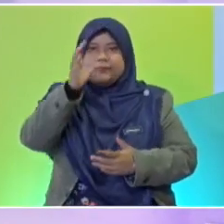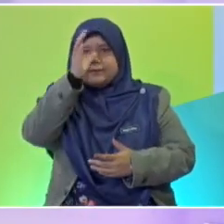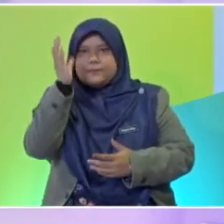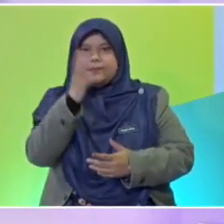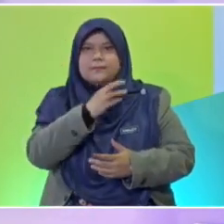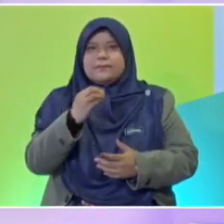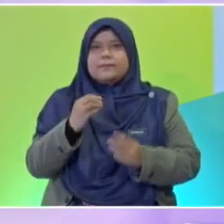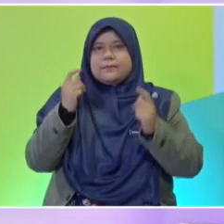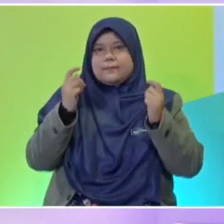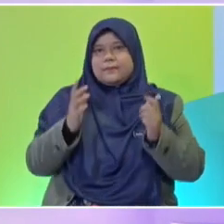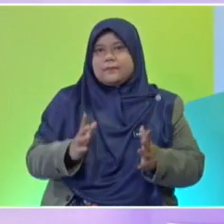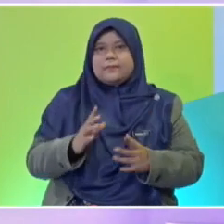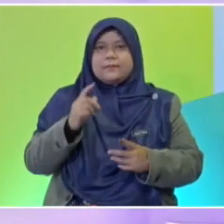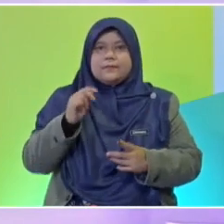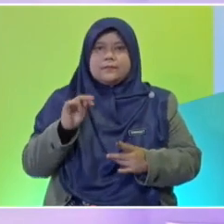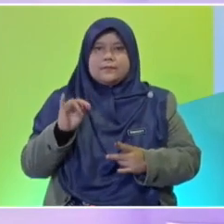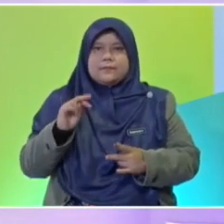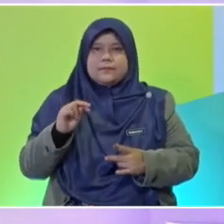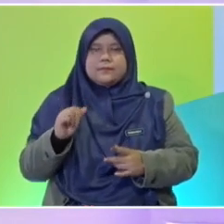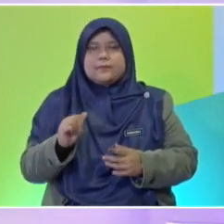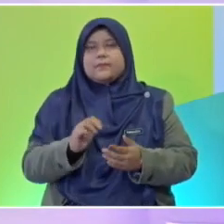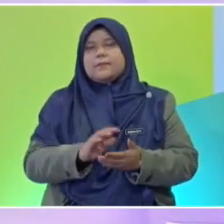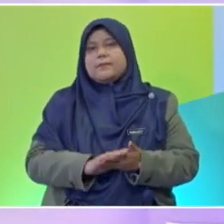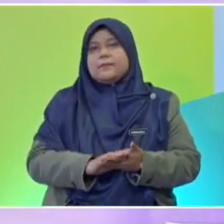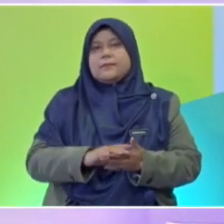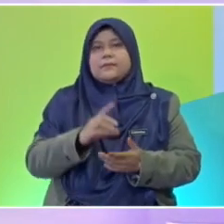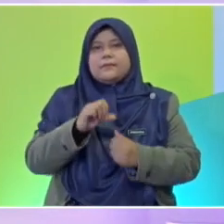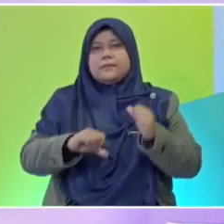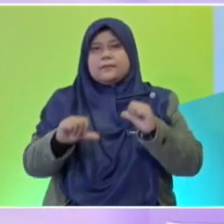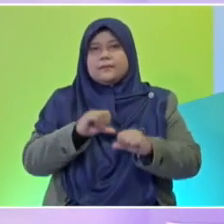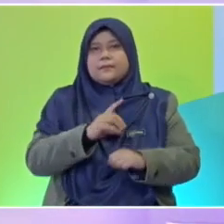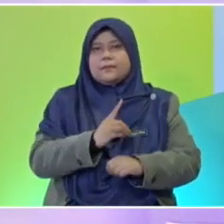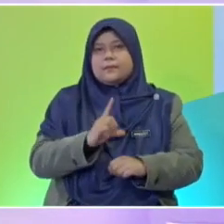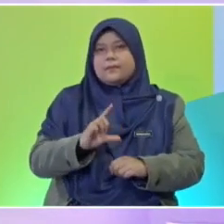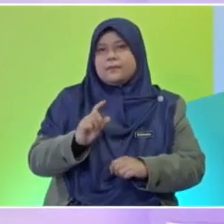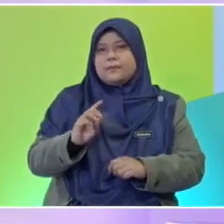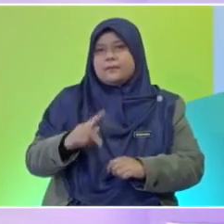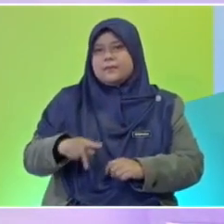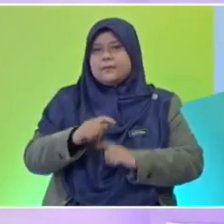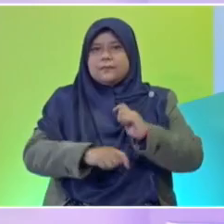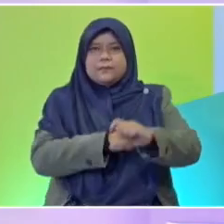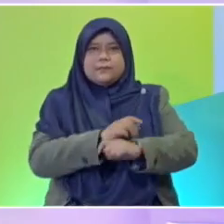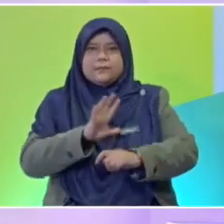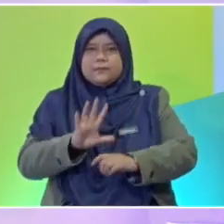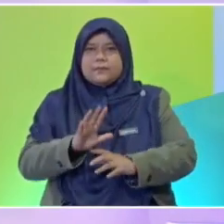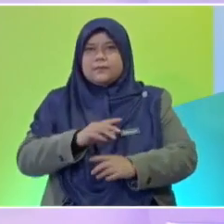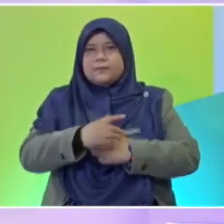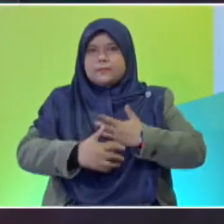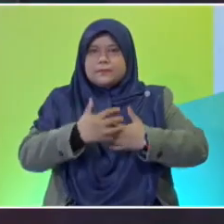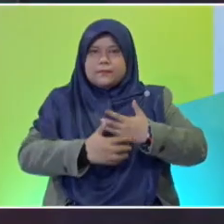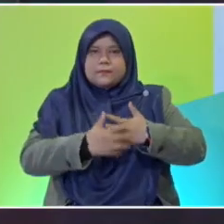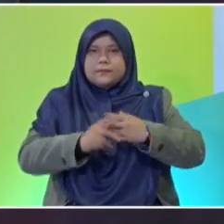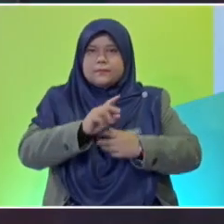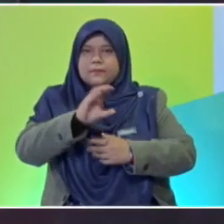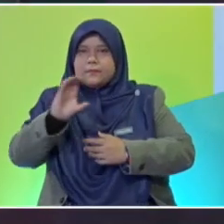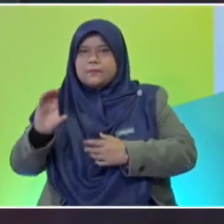teacher Nina for our topic today, which is Science DLP Tahun 5 Blood Circulatory System. Is that correct, teacher?